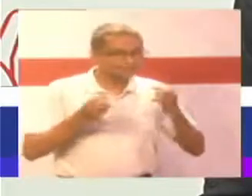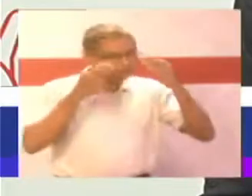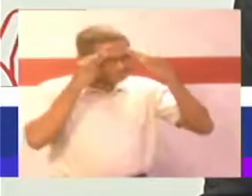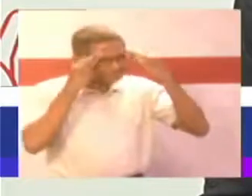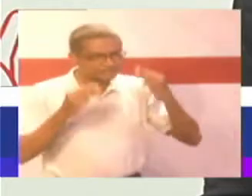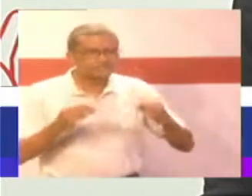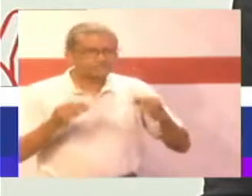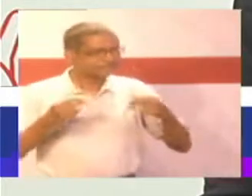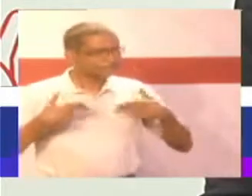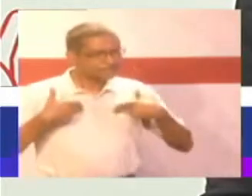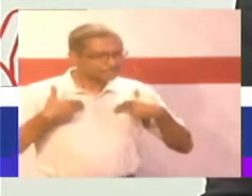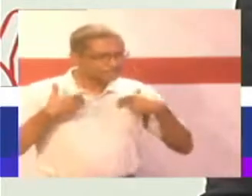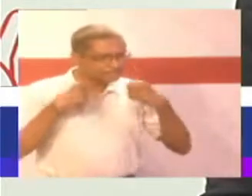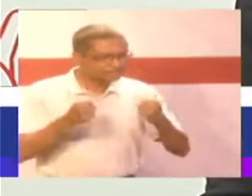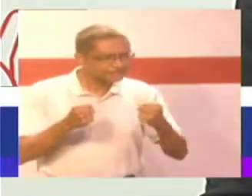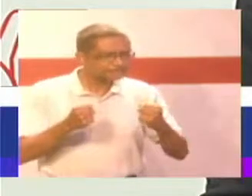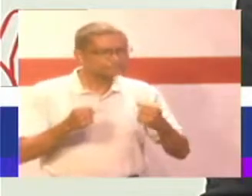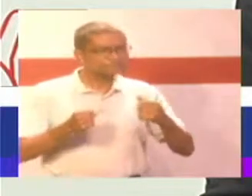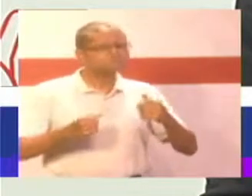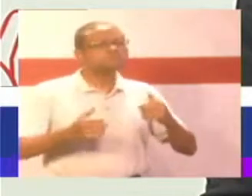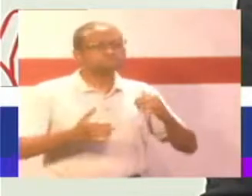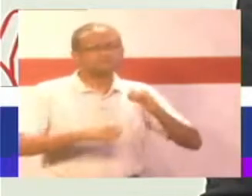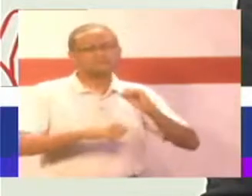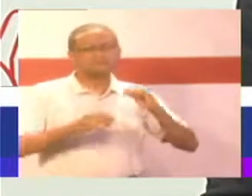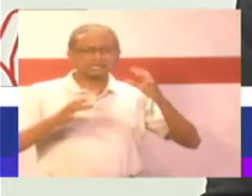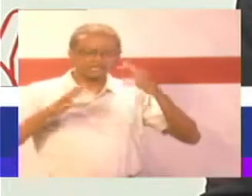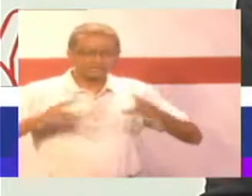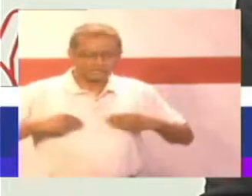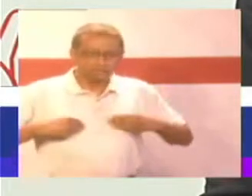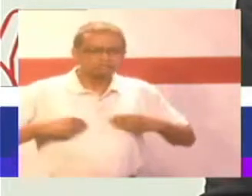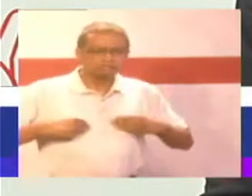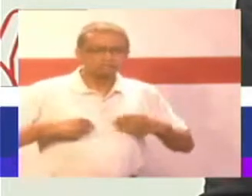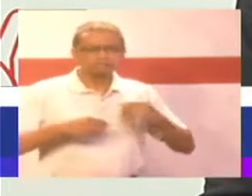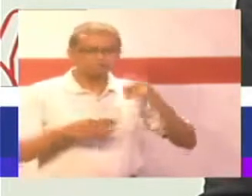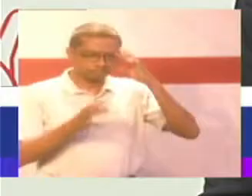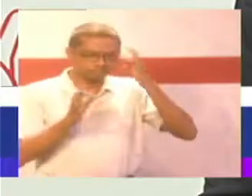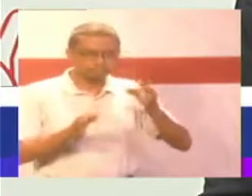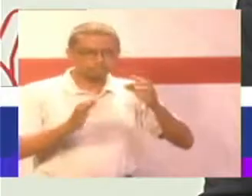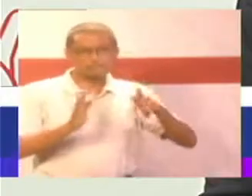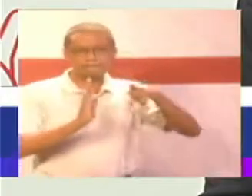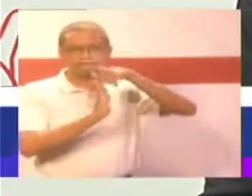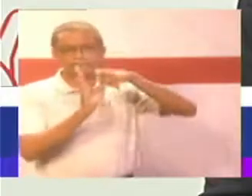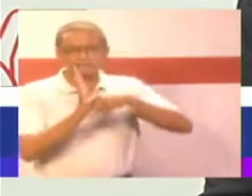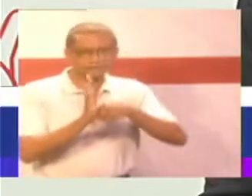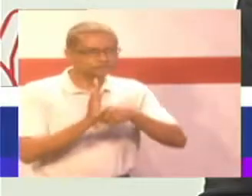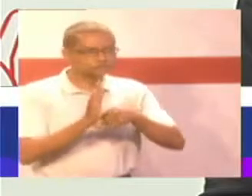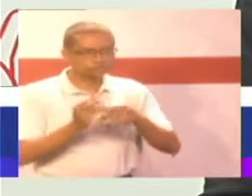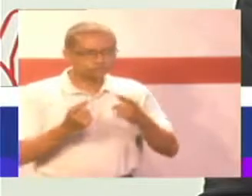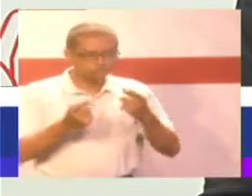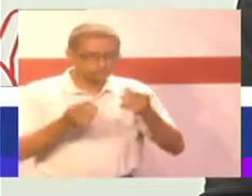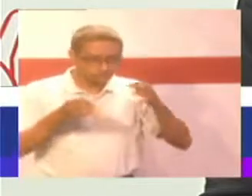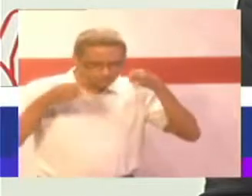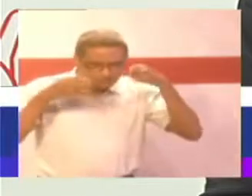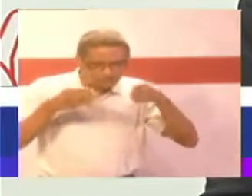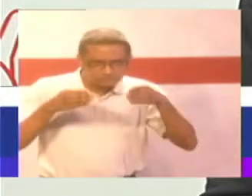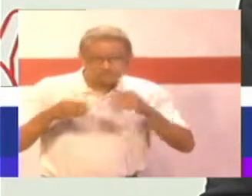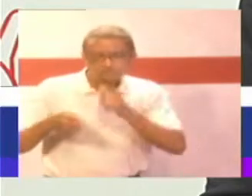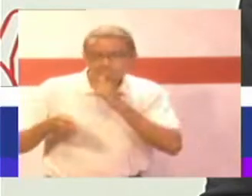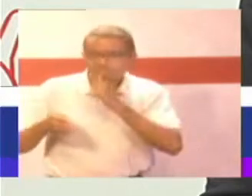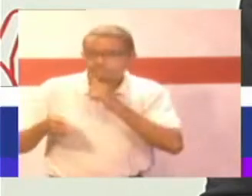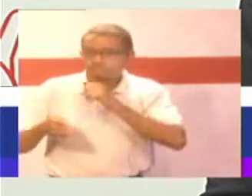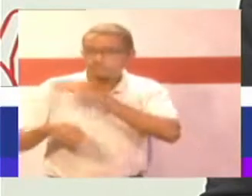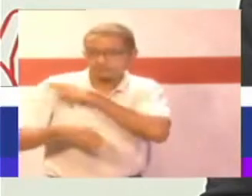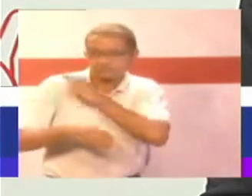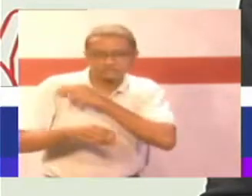have a policy decision or has not taken a policy decision about outsourcing services. I'd like to stress that in order to manage